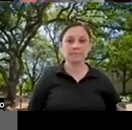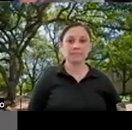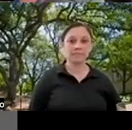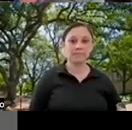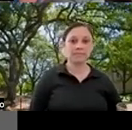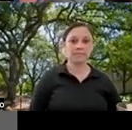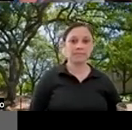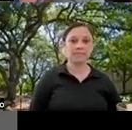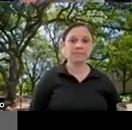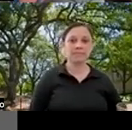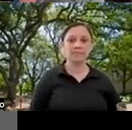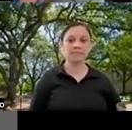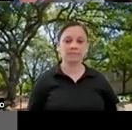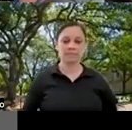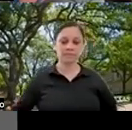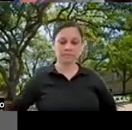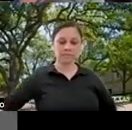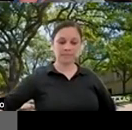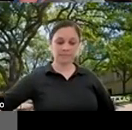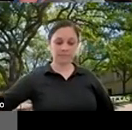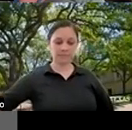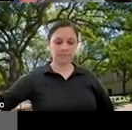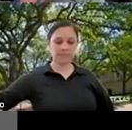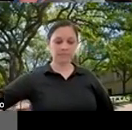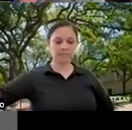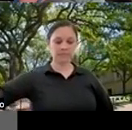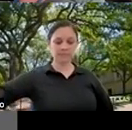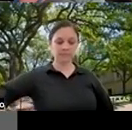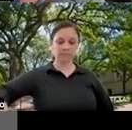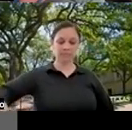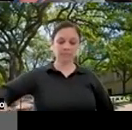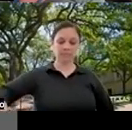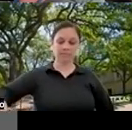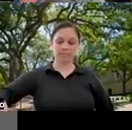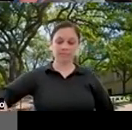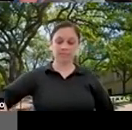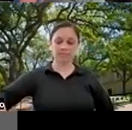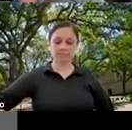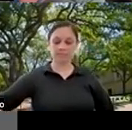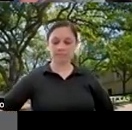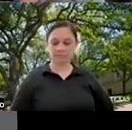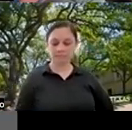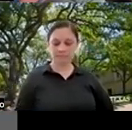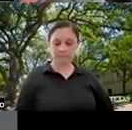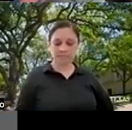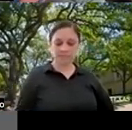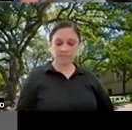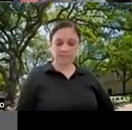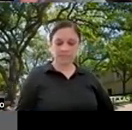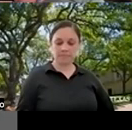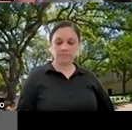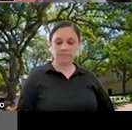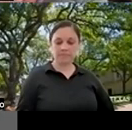are telling that whole story of where the needs are, knowing where the limited funding is?